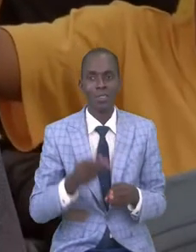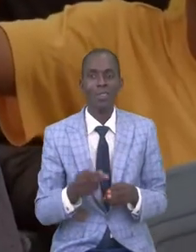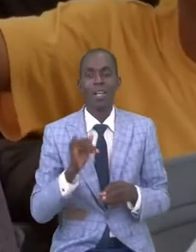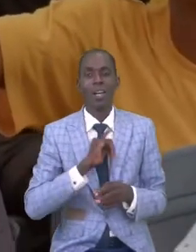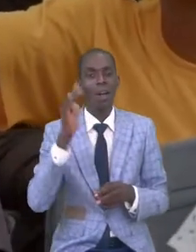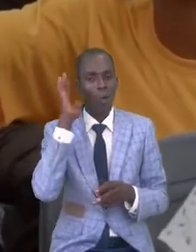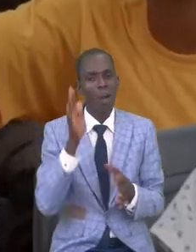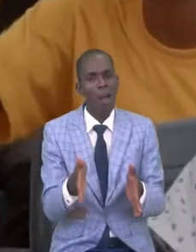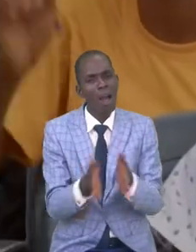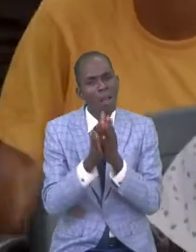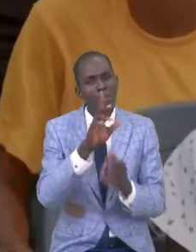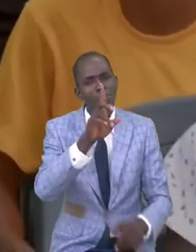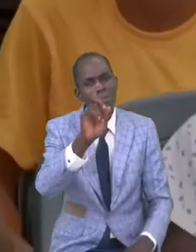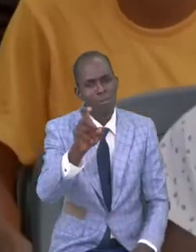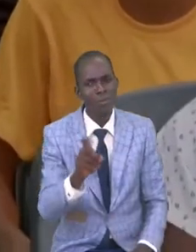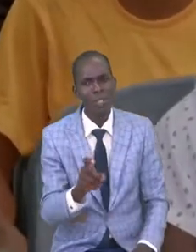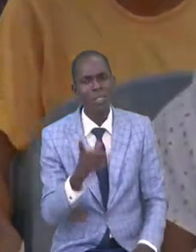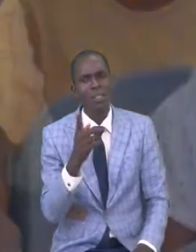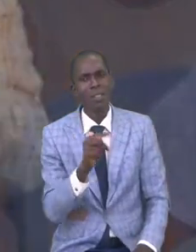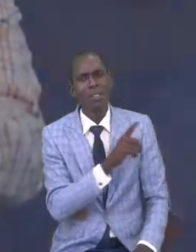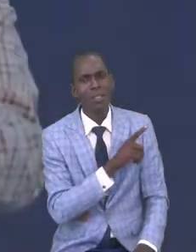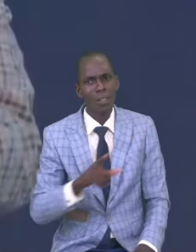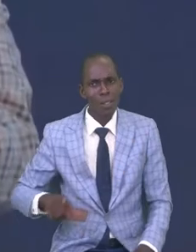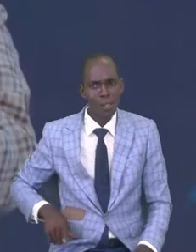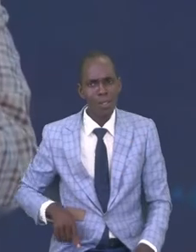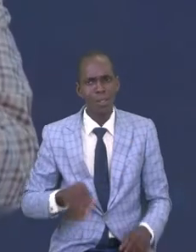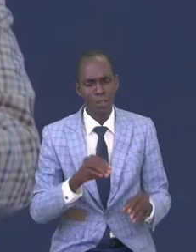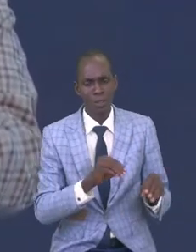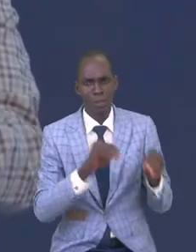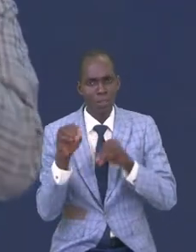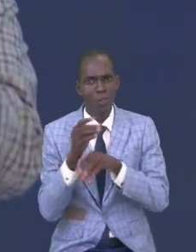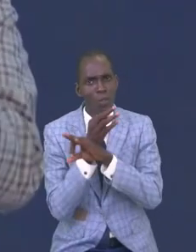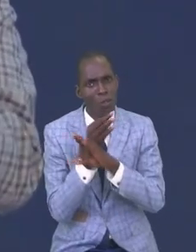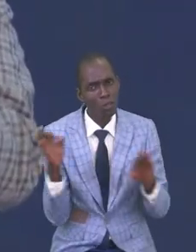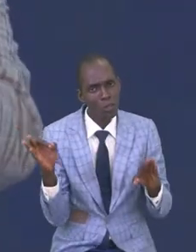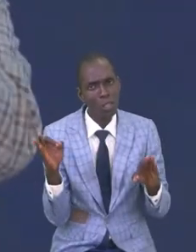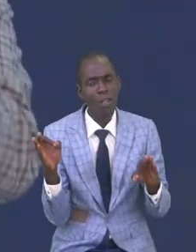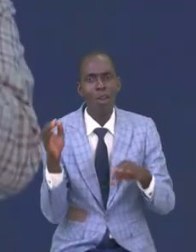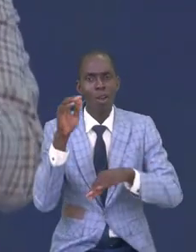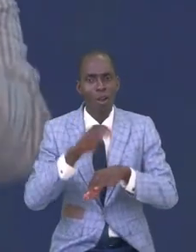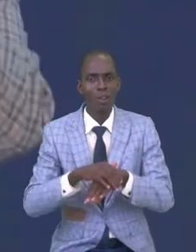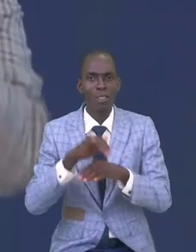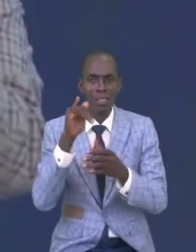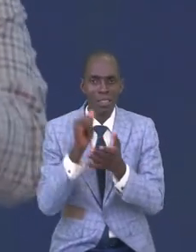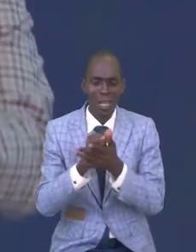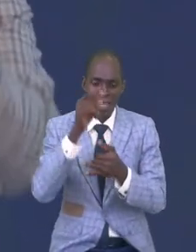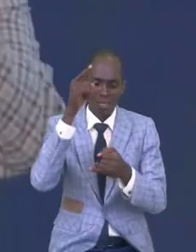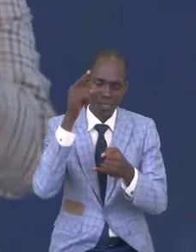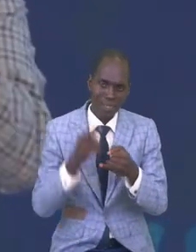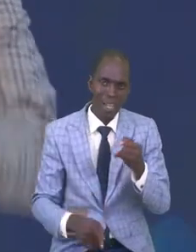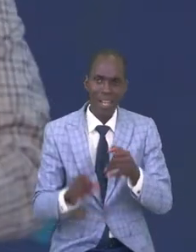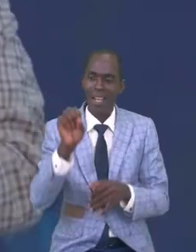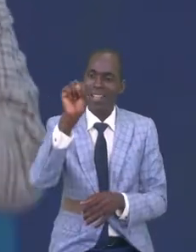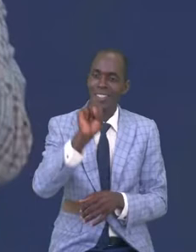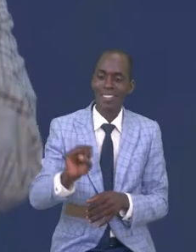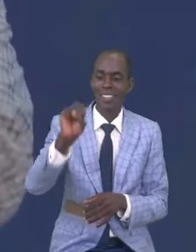you, the Lord set you free on that last Saturday of